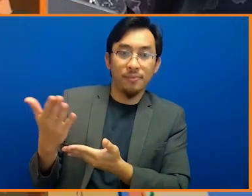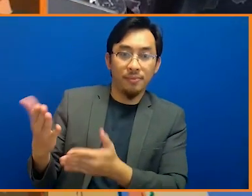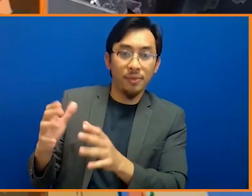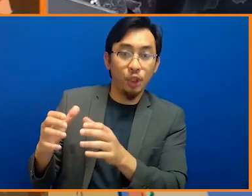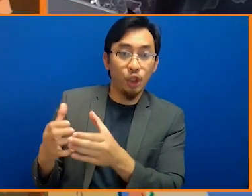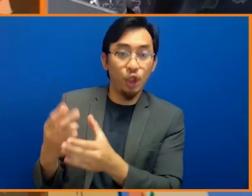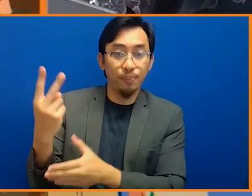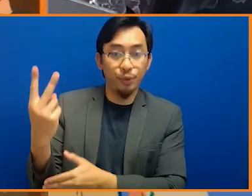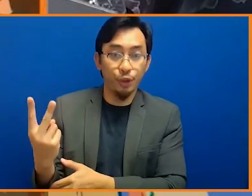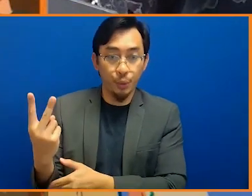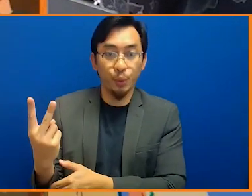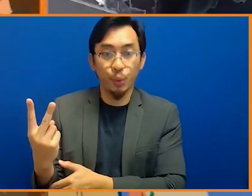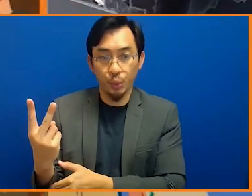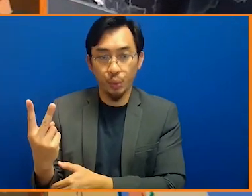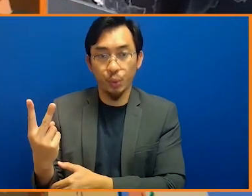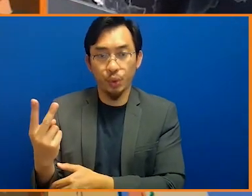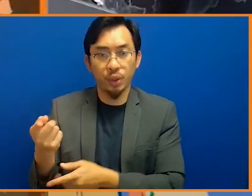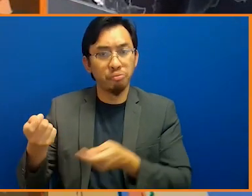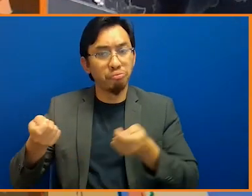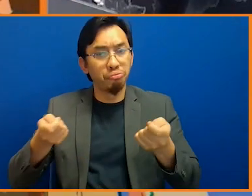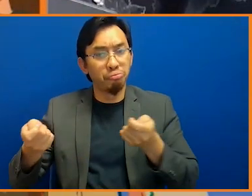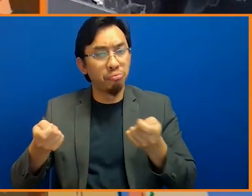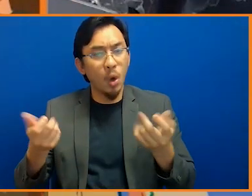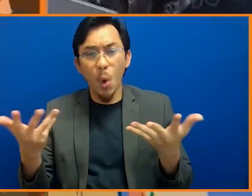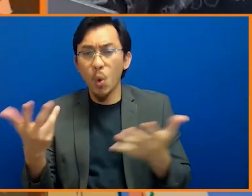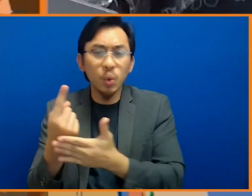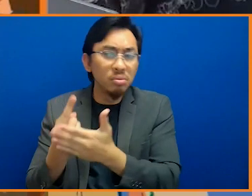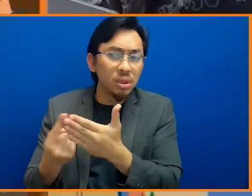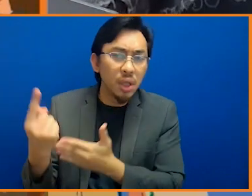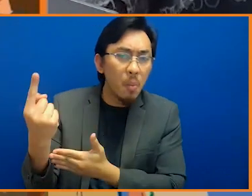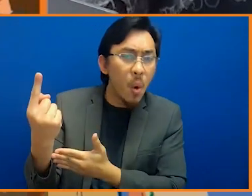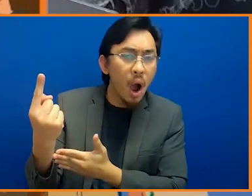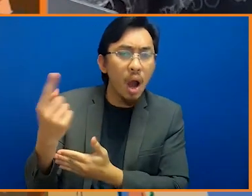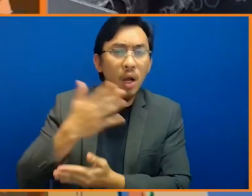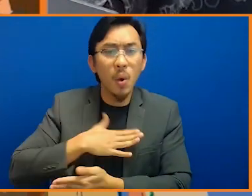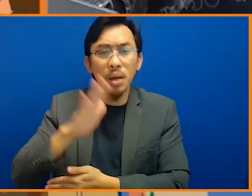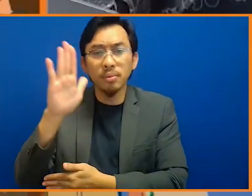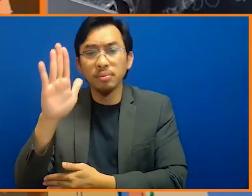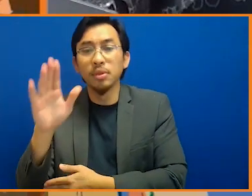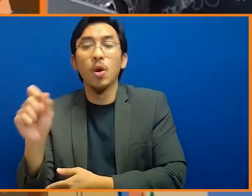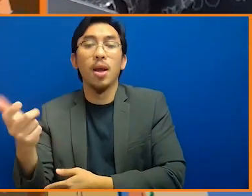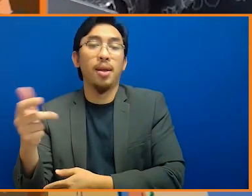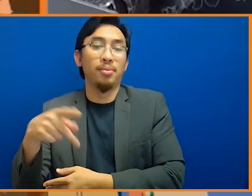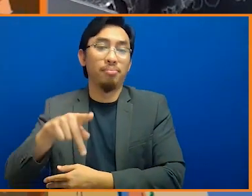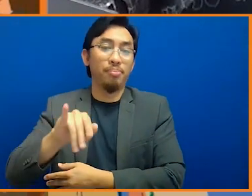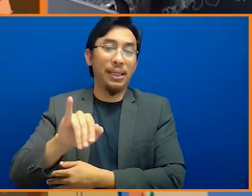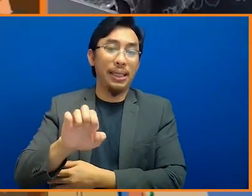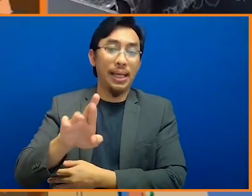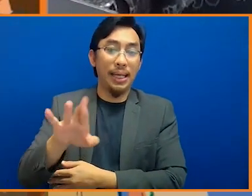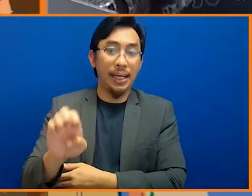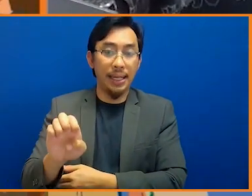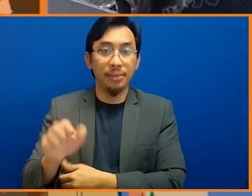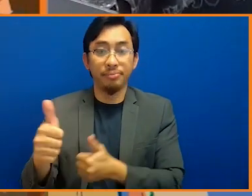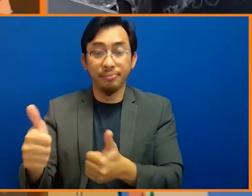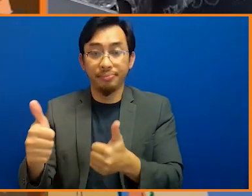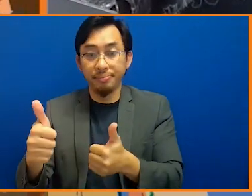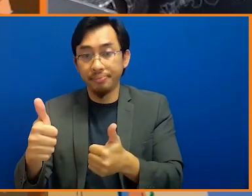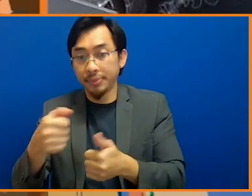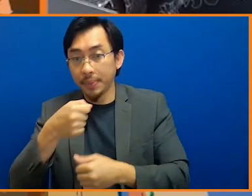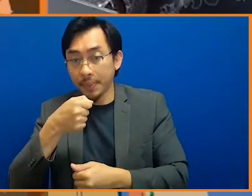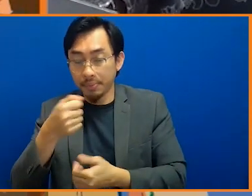spokesperson from group two, either coordinator or someone. Okay, sir. My name is Pierre. I'm going to be the